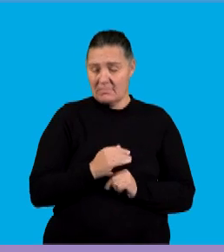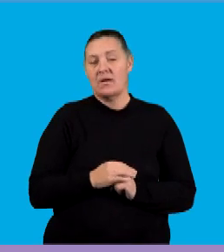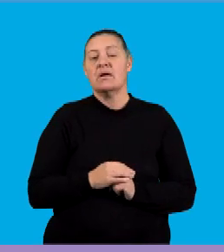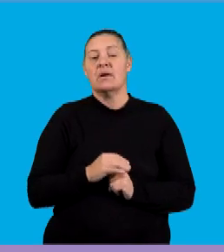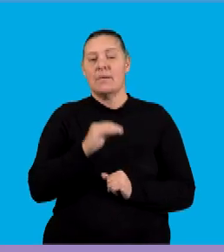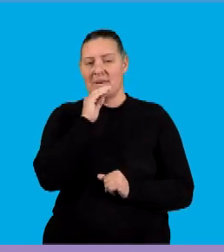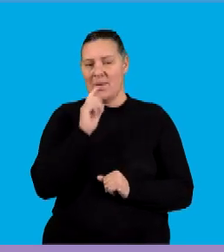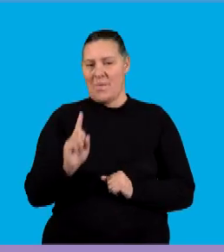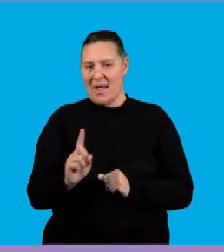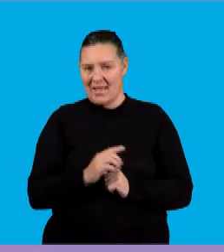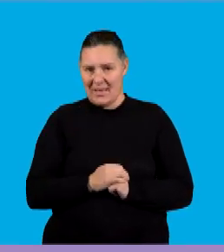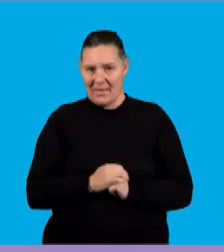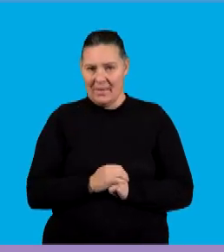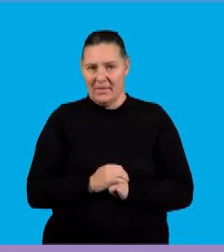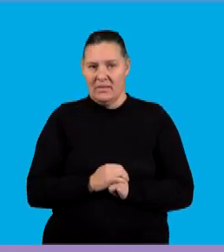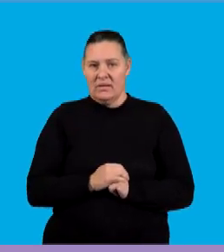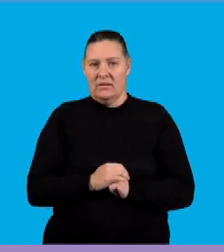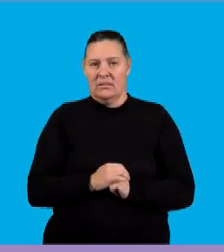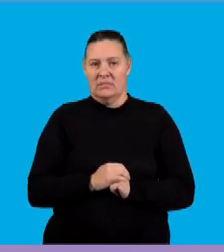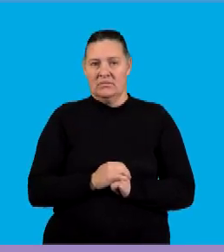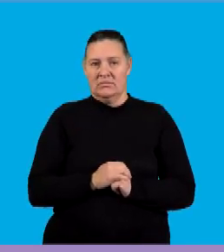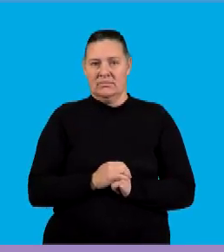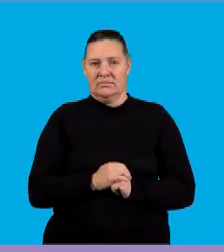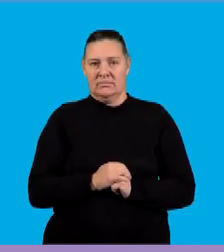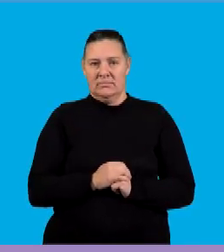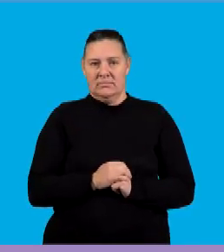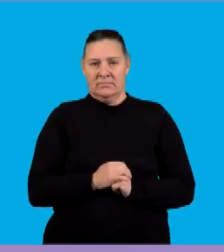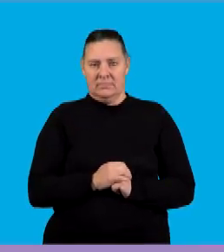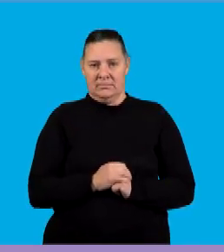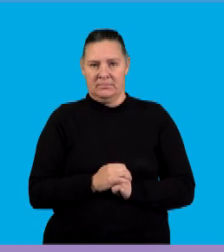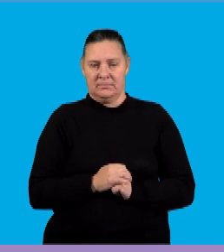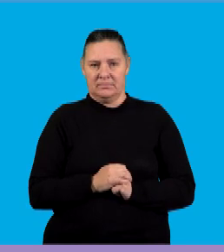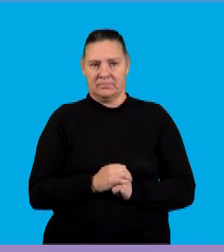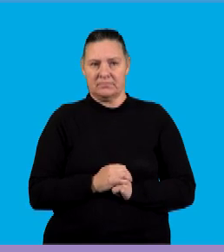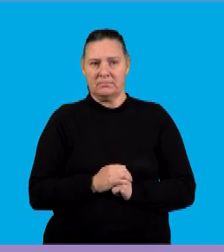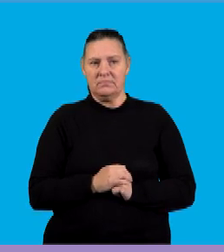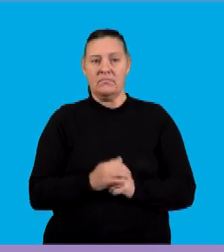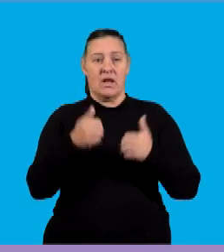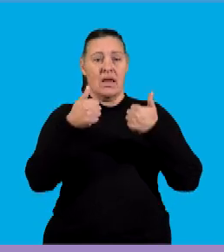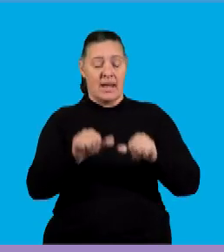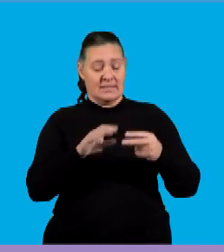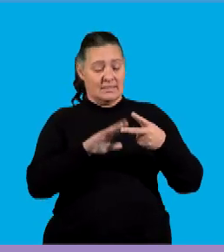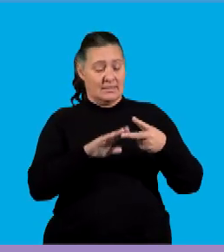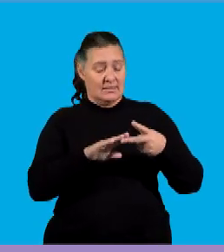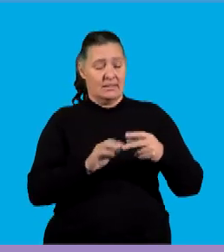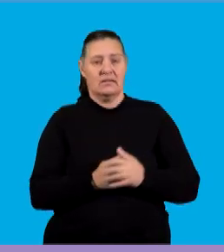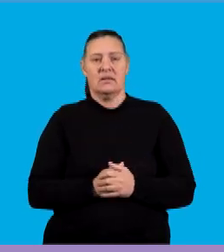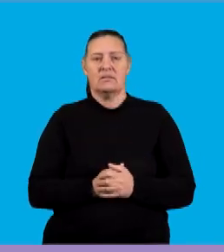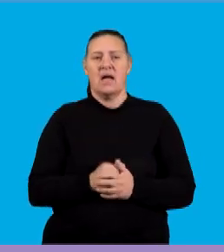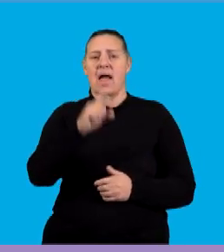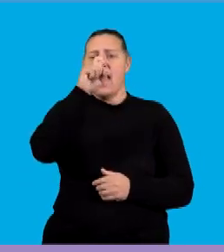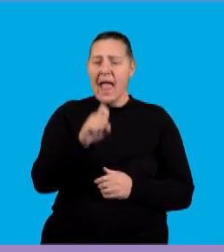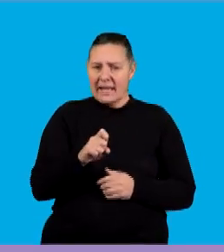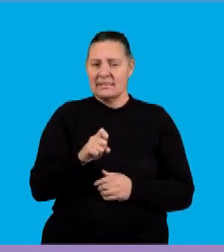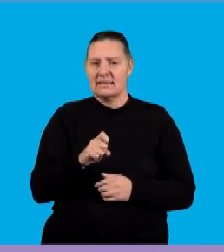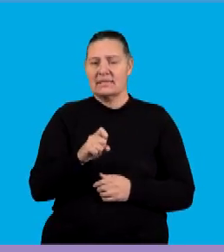So the next question here says, calculate the x-intercept of the following linear graphs. Now